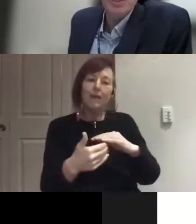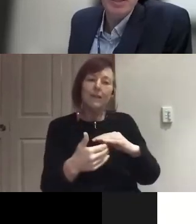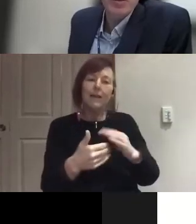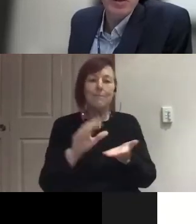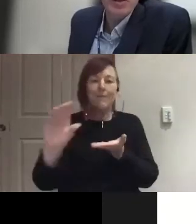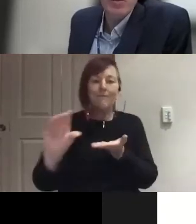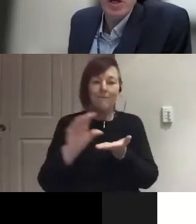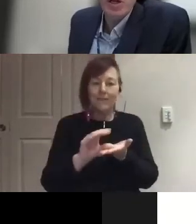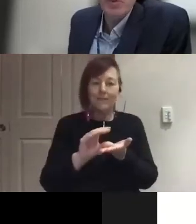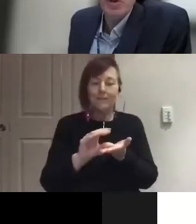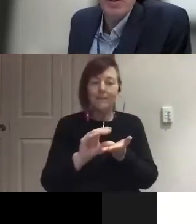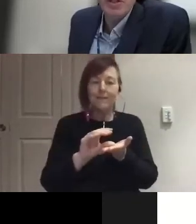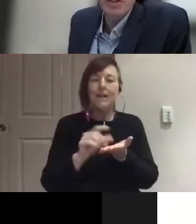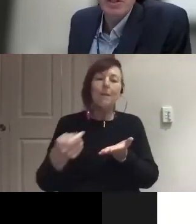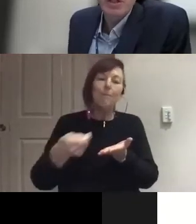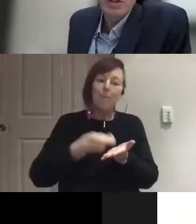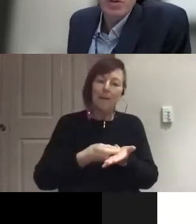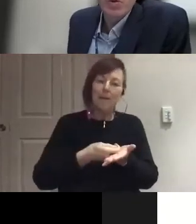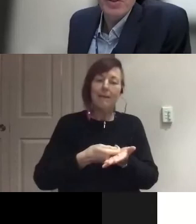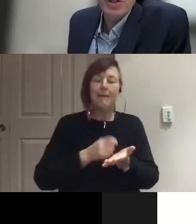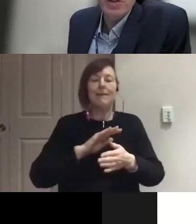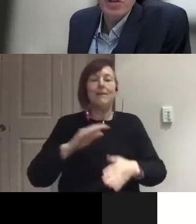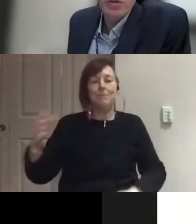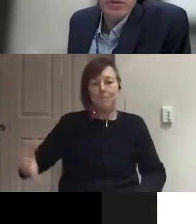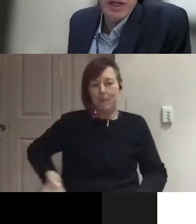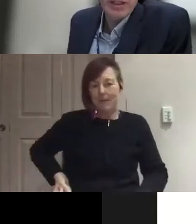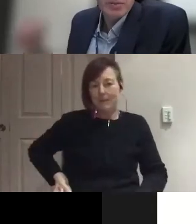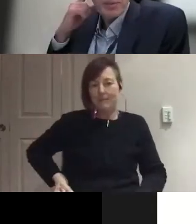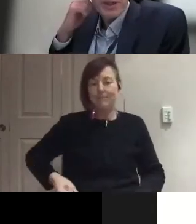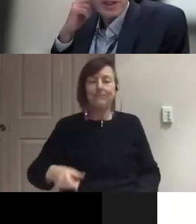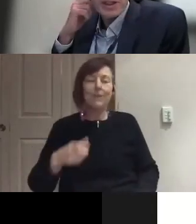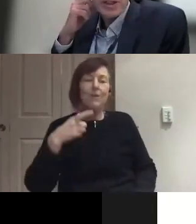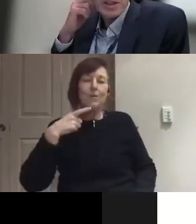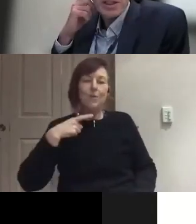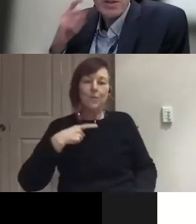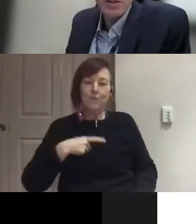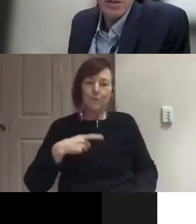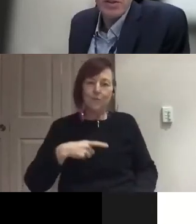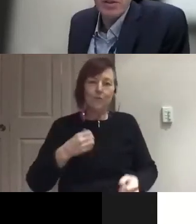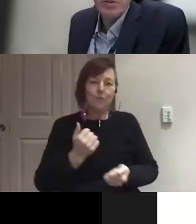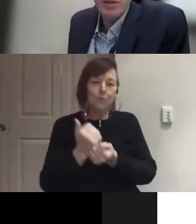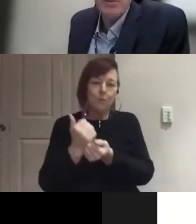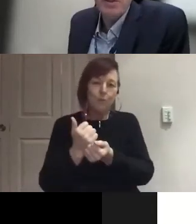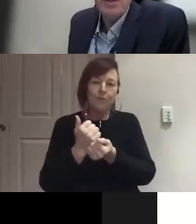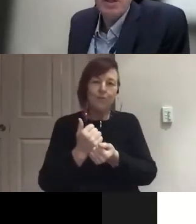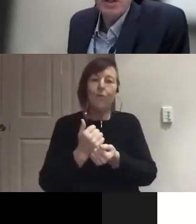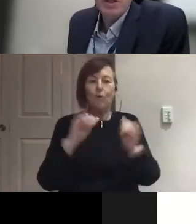and stay or a home quarantine order. So Hugh Varley's popped that in there. There's a link to the